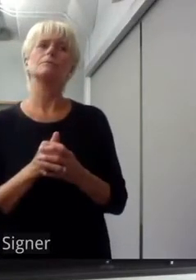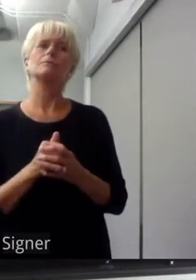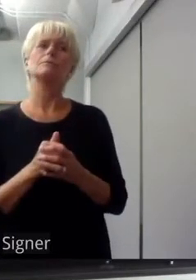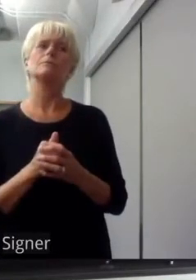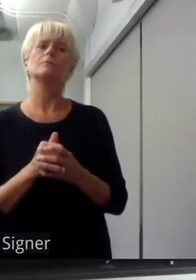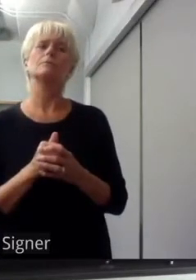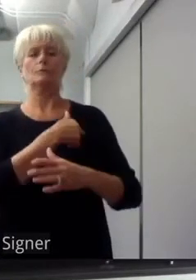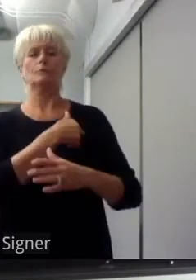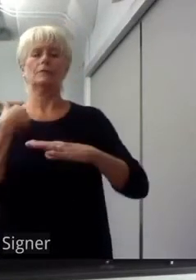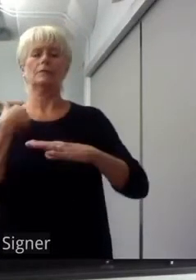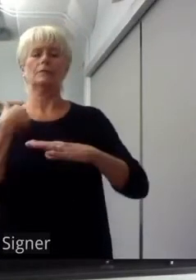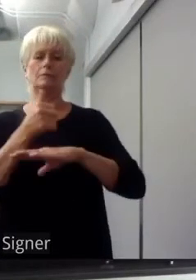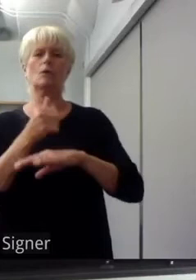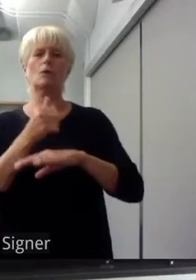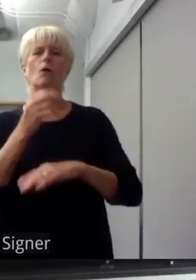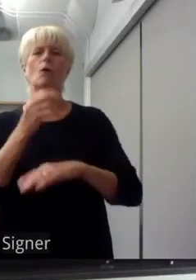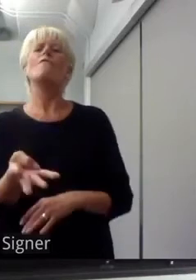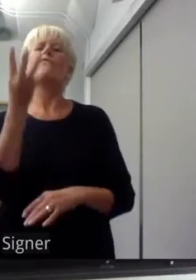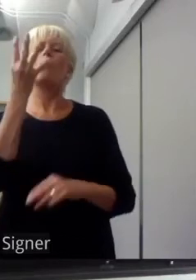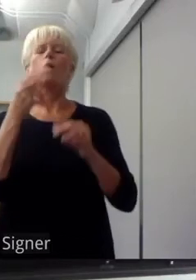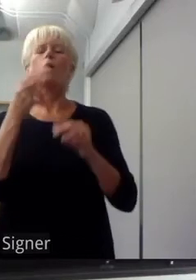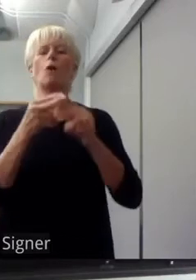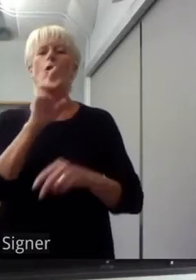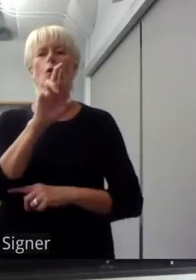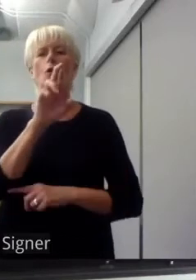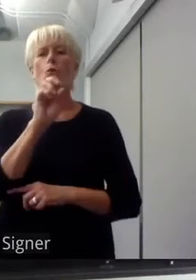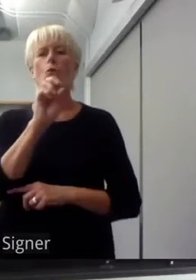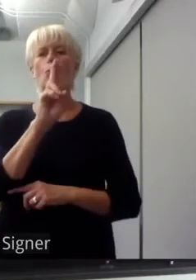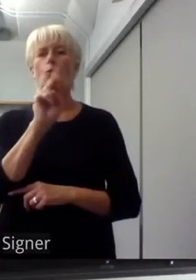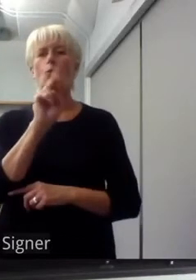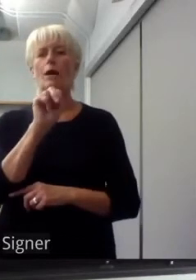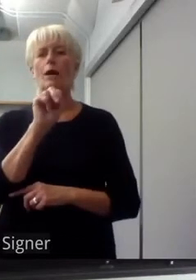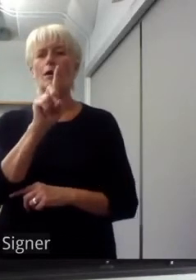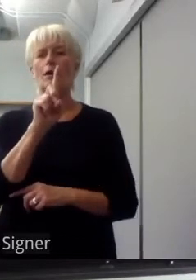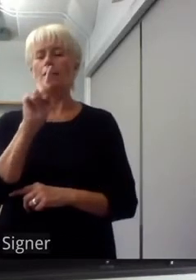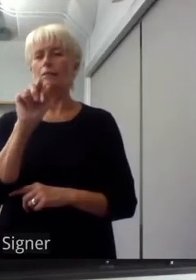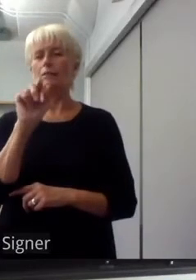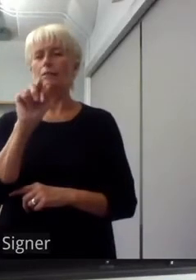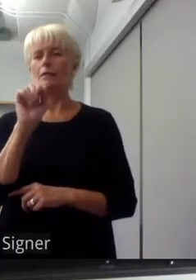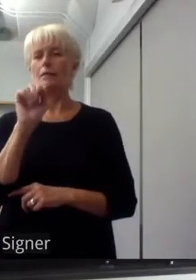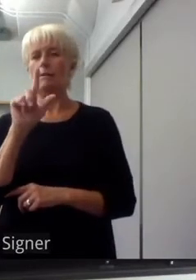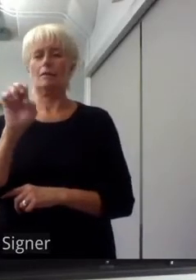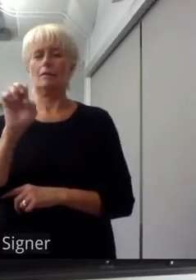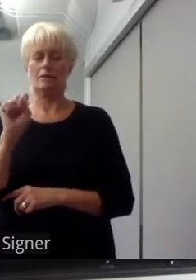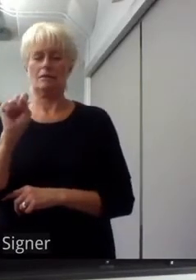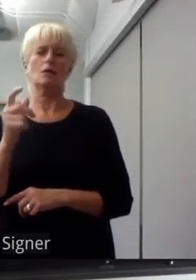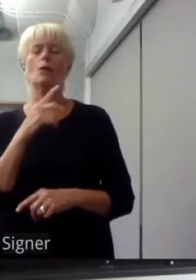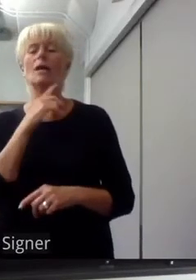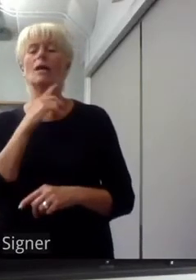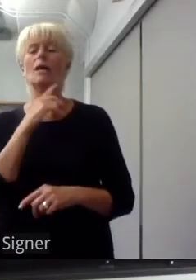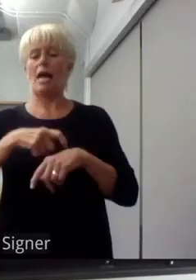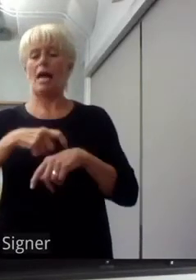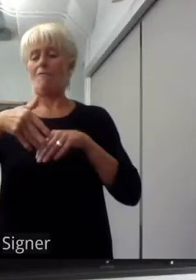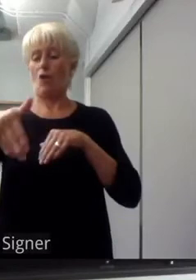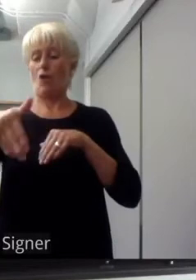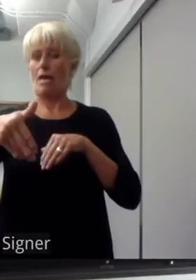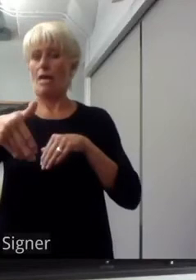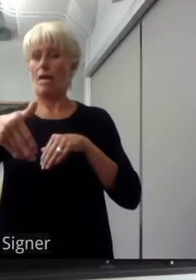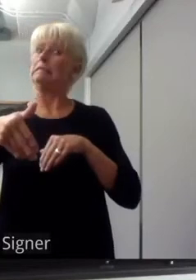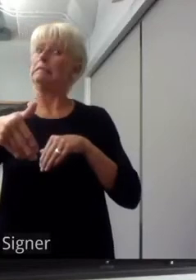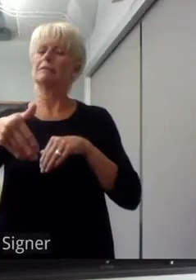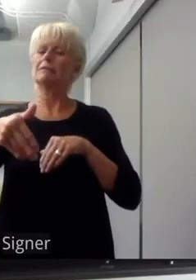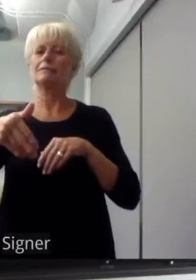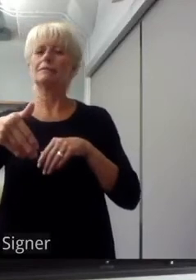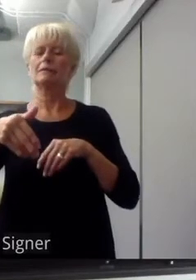roundtables because of the time when I was doing my review. The 5 standards that the province